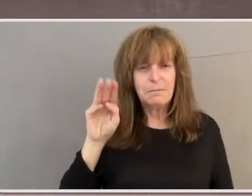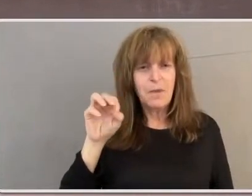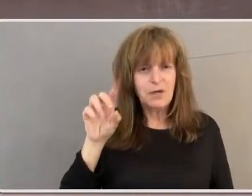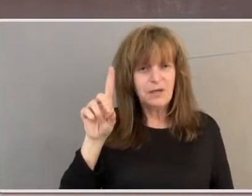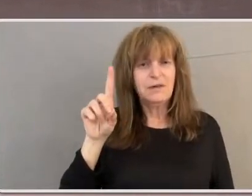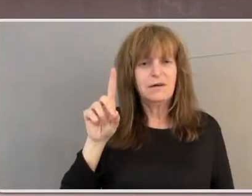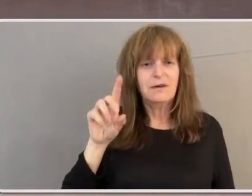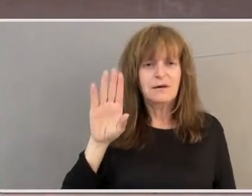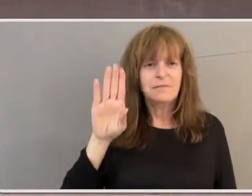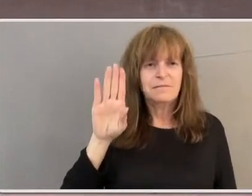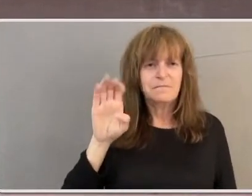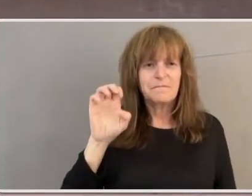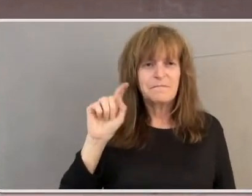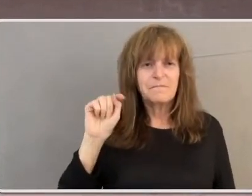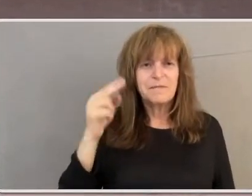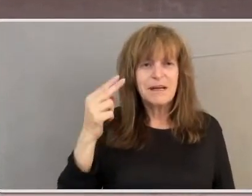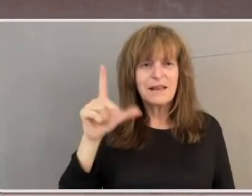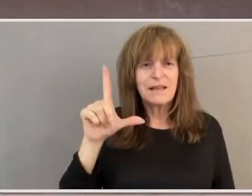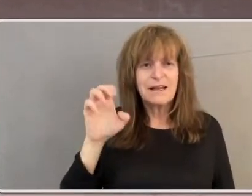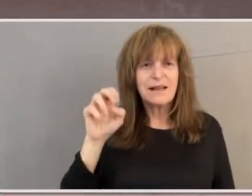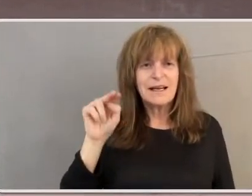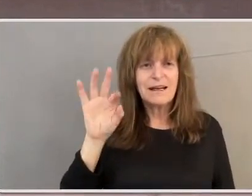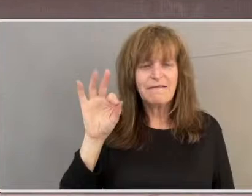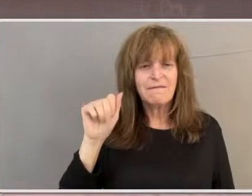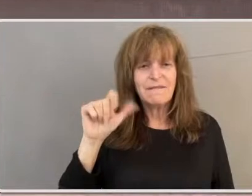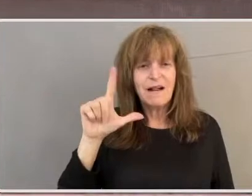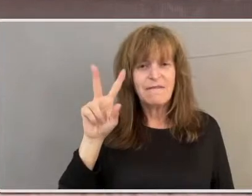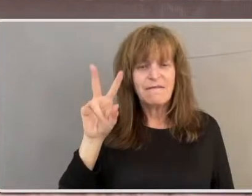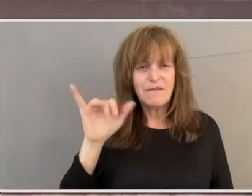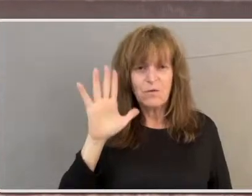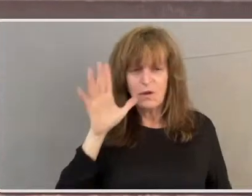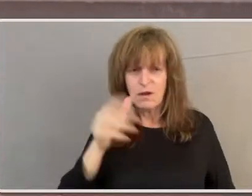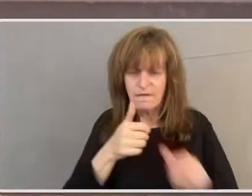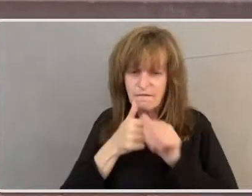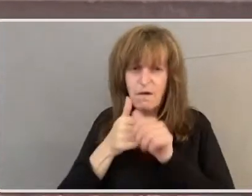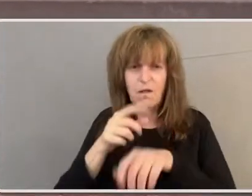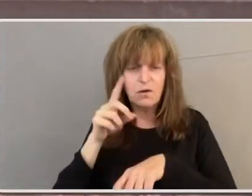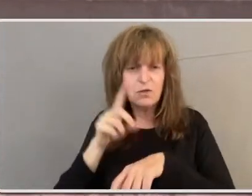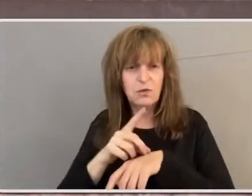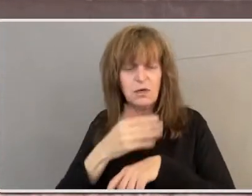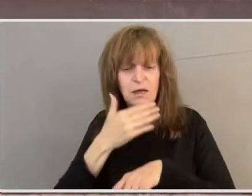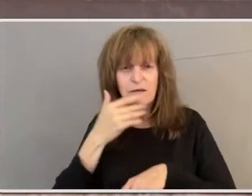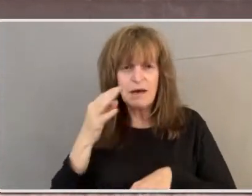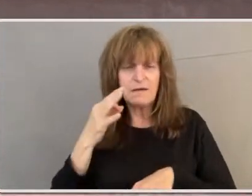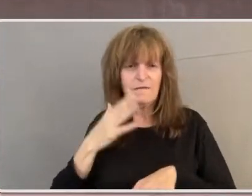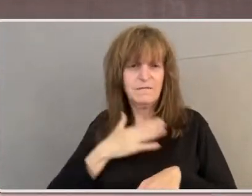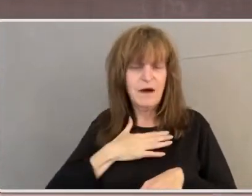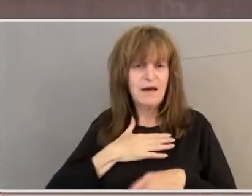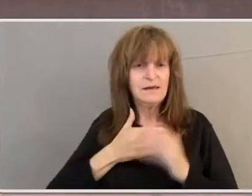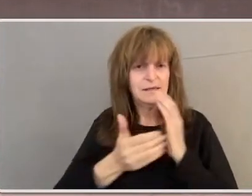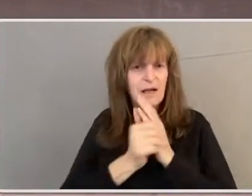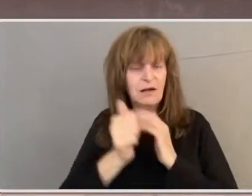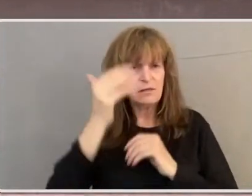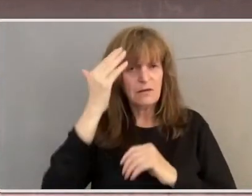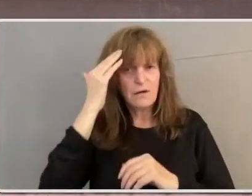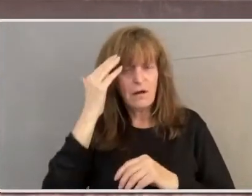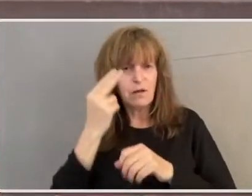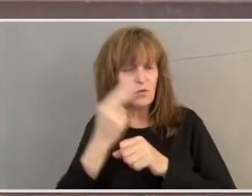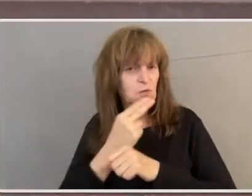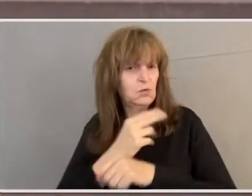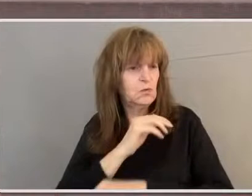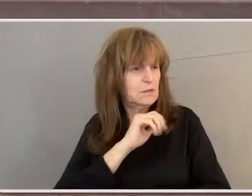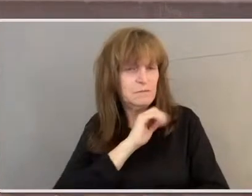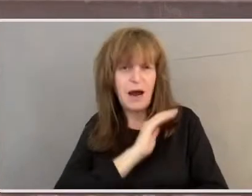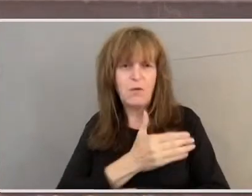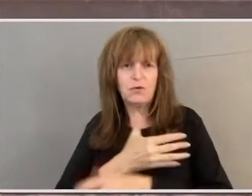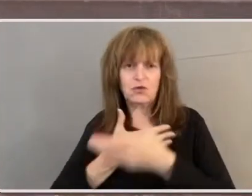and knowledge, execute the power and trust reposed in me as Minister of Finance of the Province of